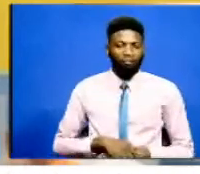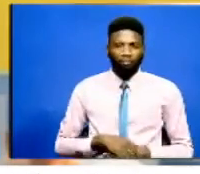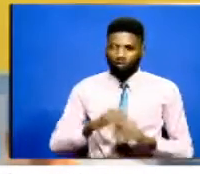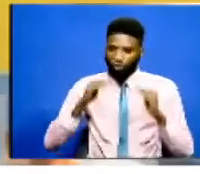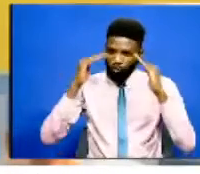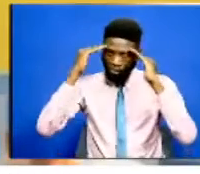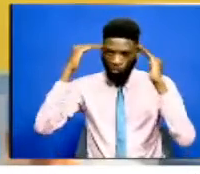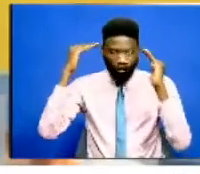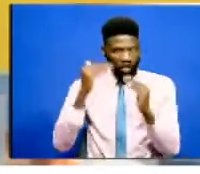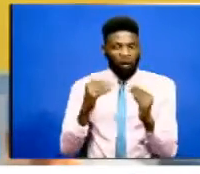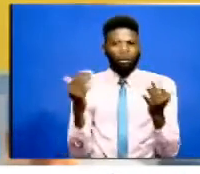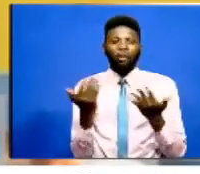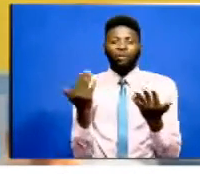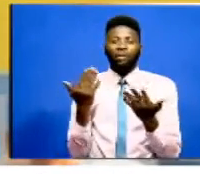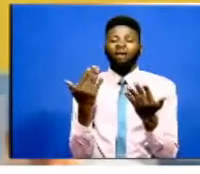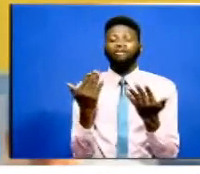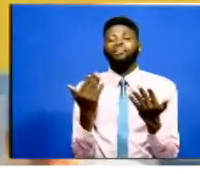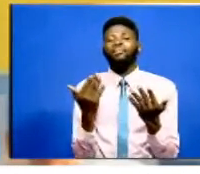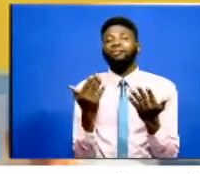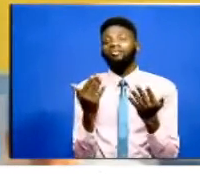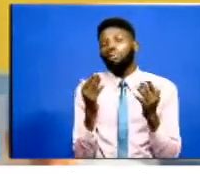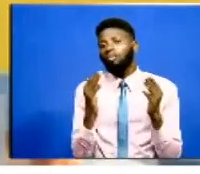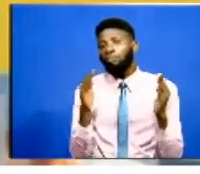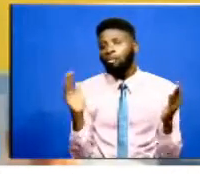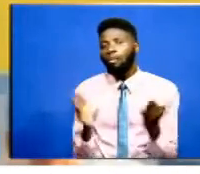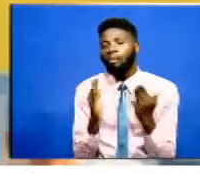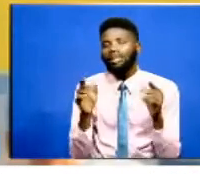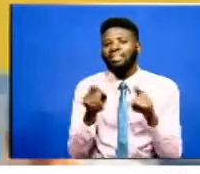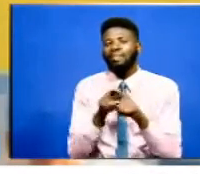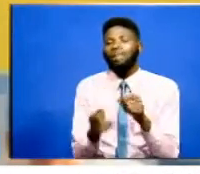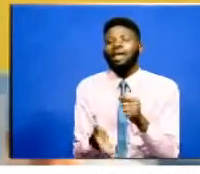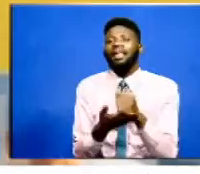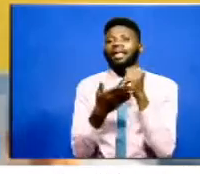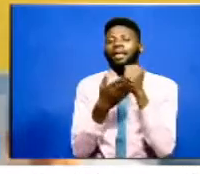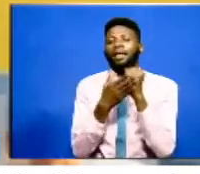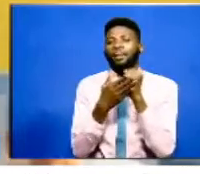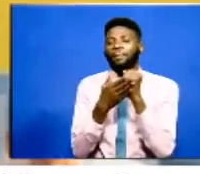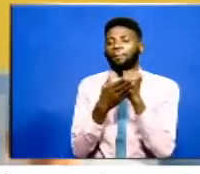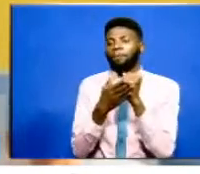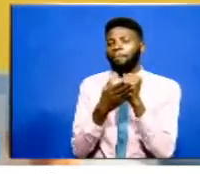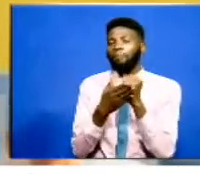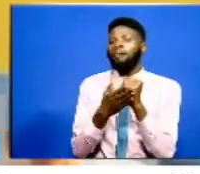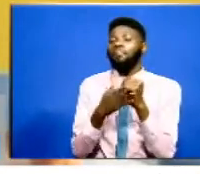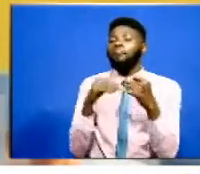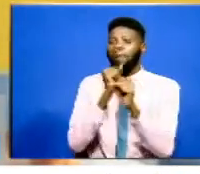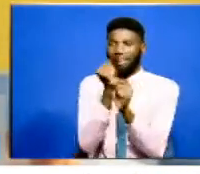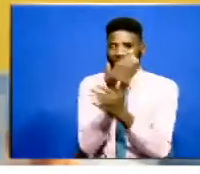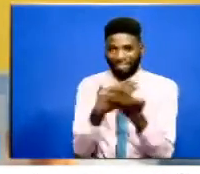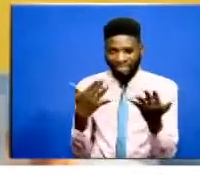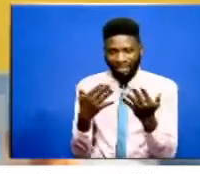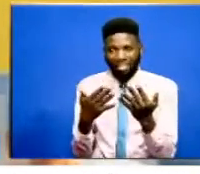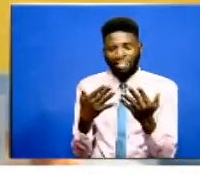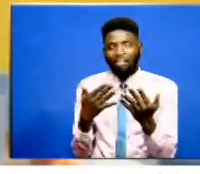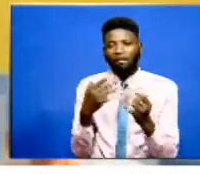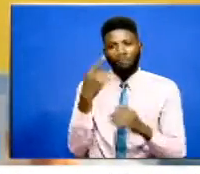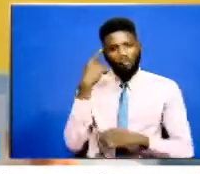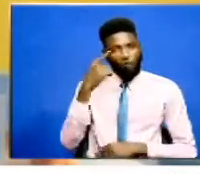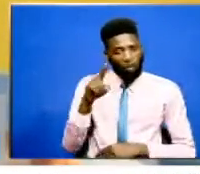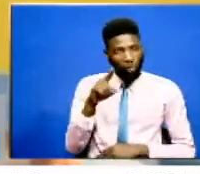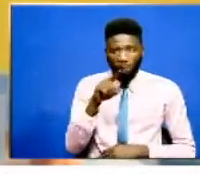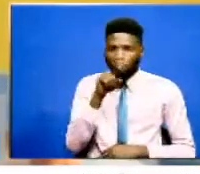promoting and strengthening the local manufacture of malaria control commodities and supplies, and